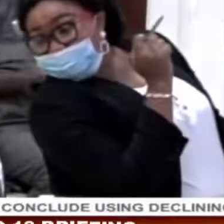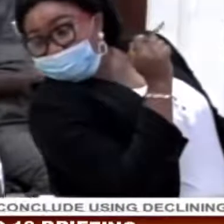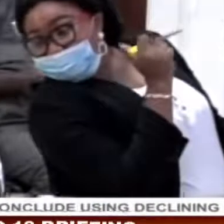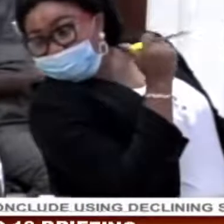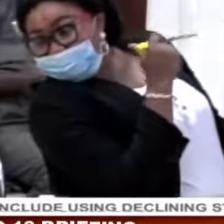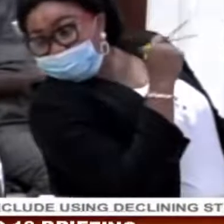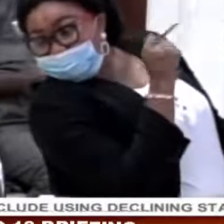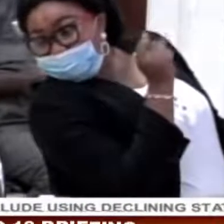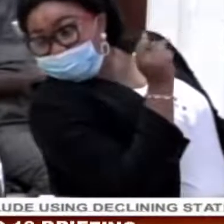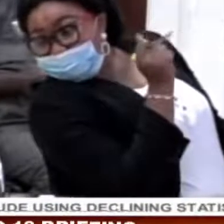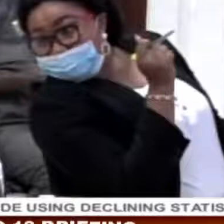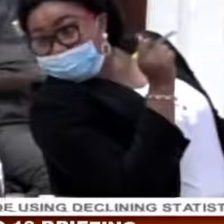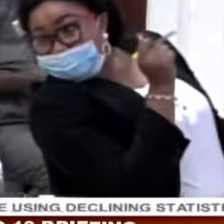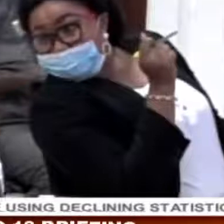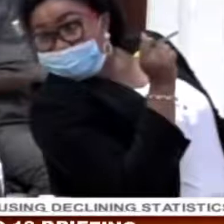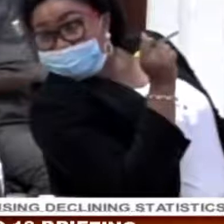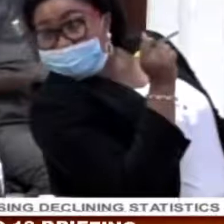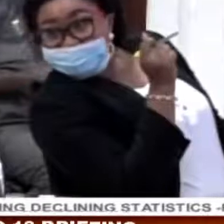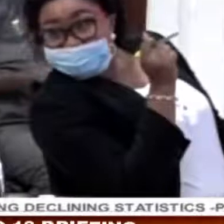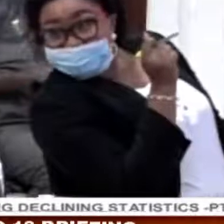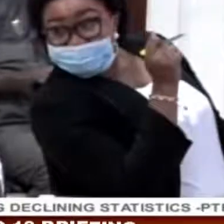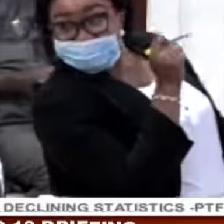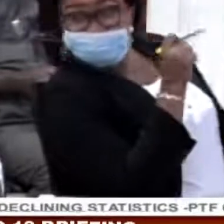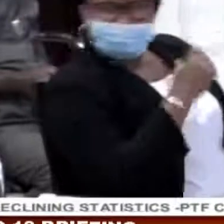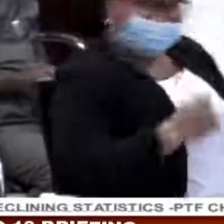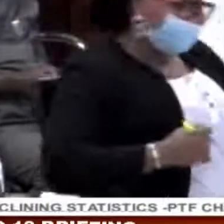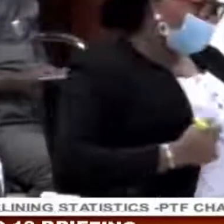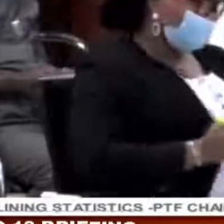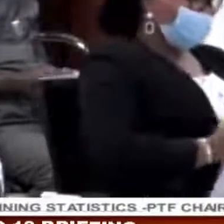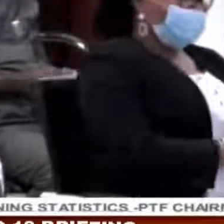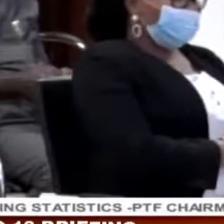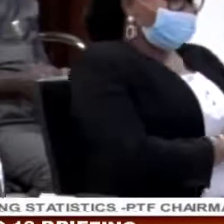The chairman of the PTF, honorable ministers, members of the